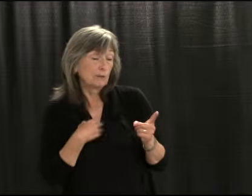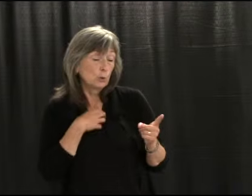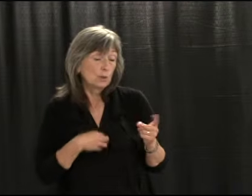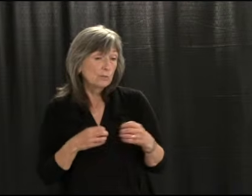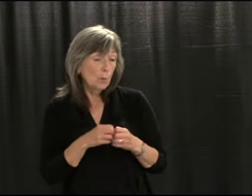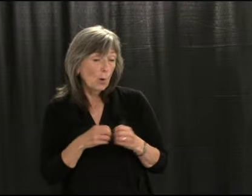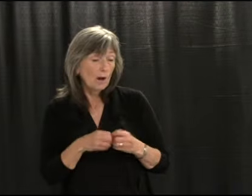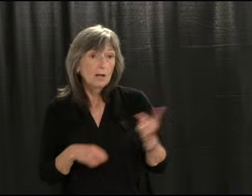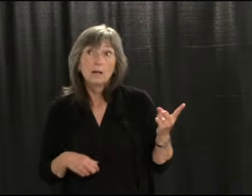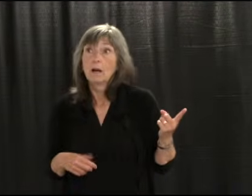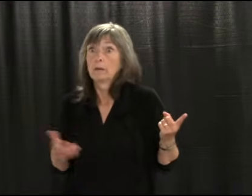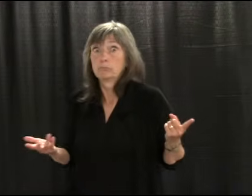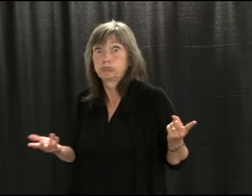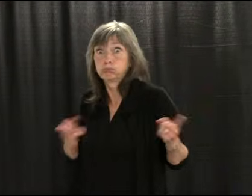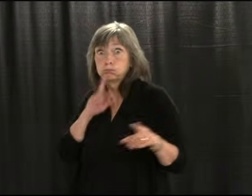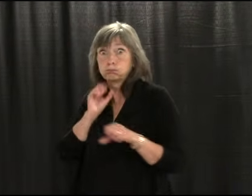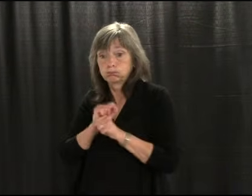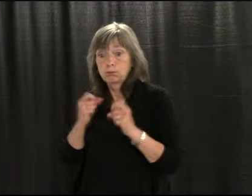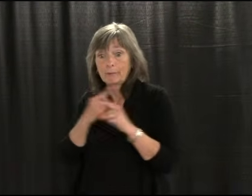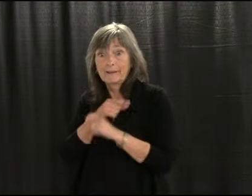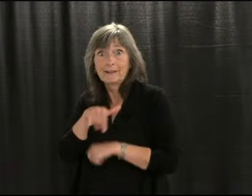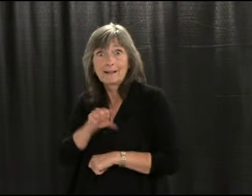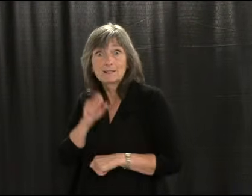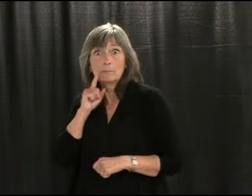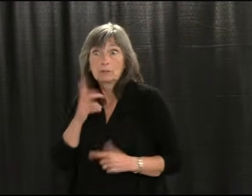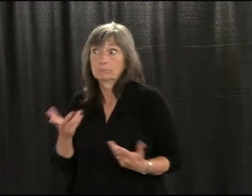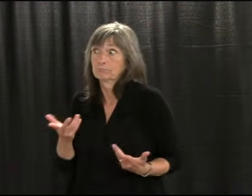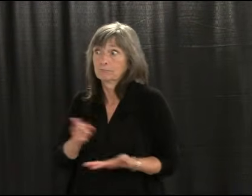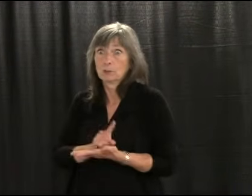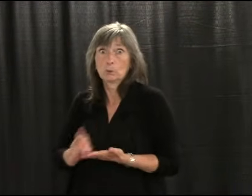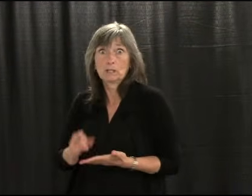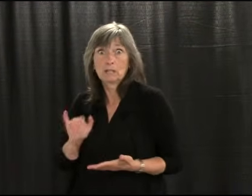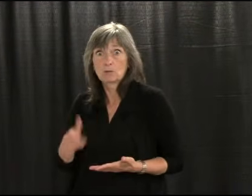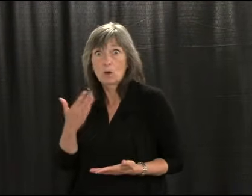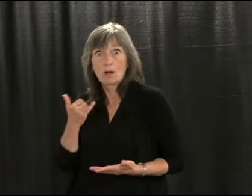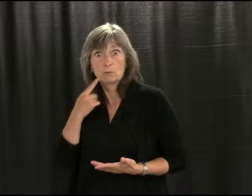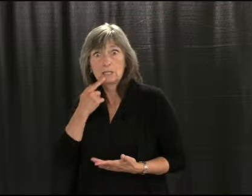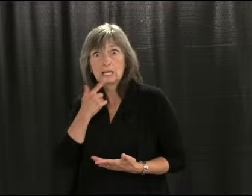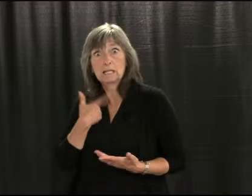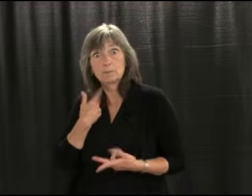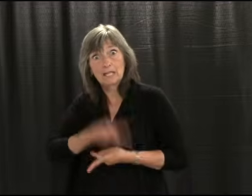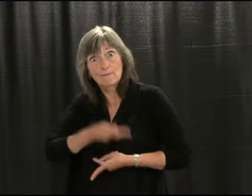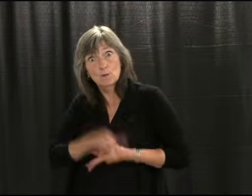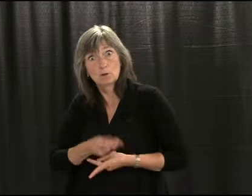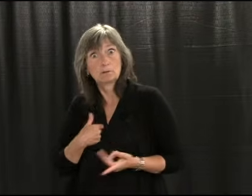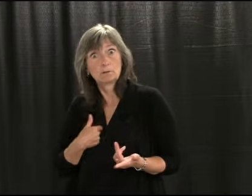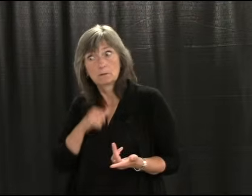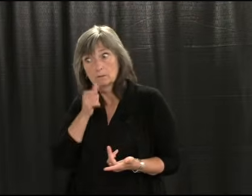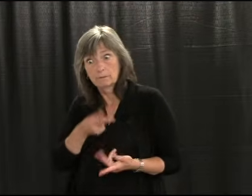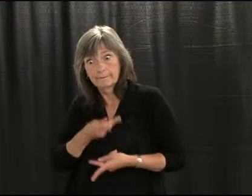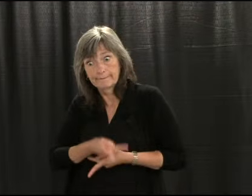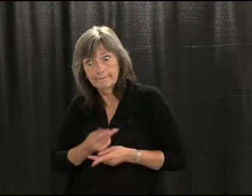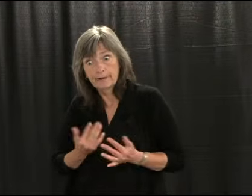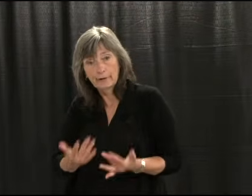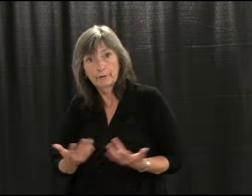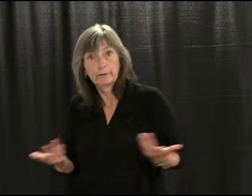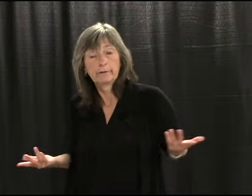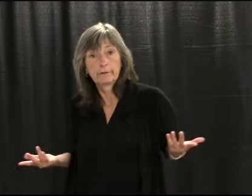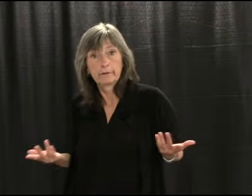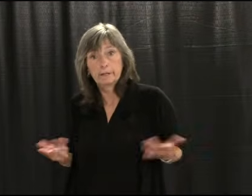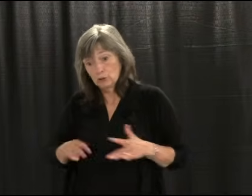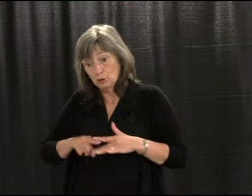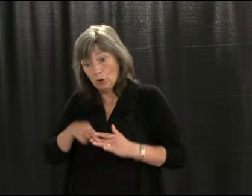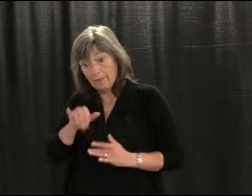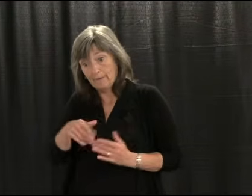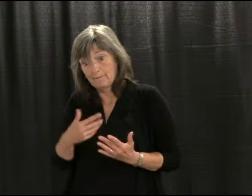at CBN if you could. Yeah, absolutely, but as we've said all week, this is why we are asking people to be extremely careful. I don't know how this fire